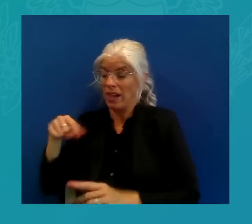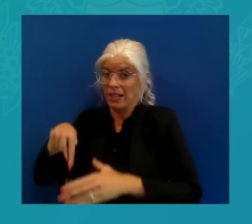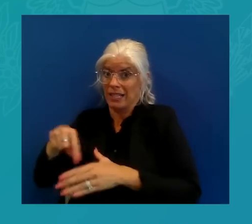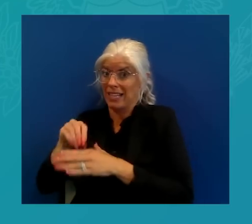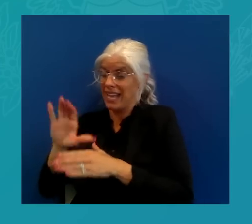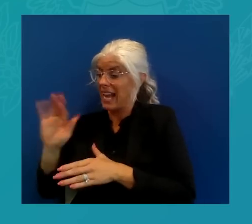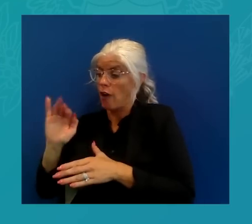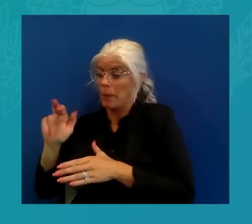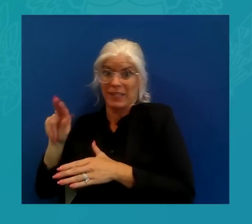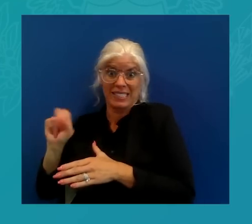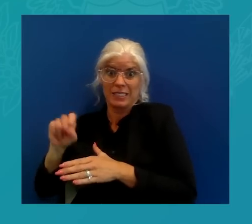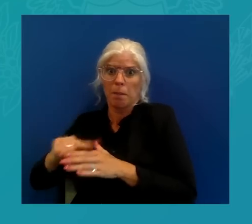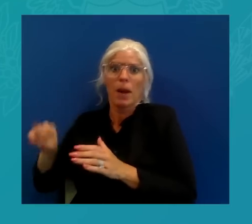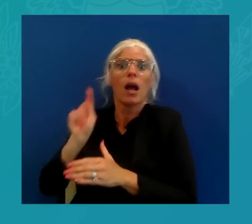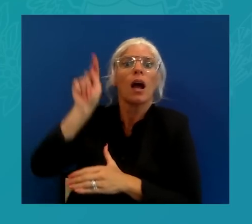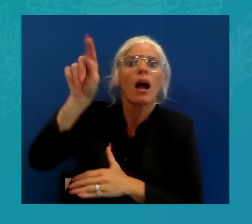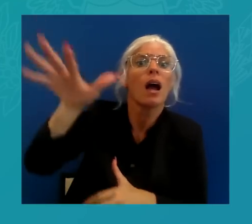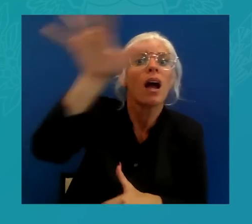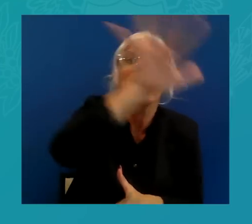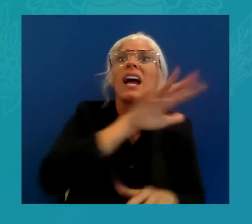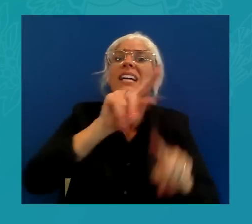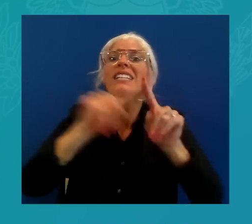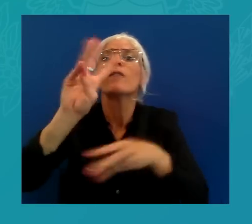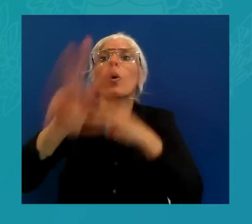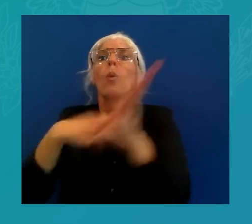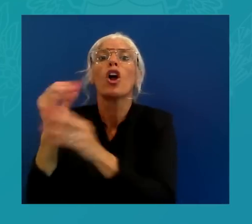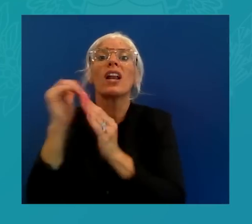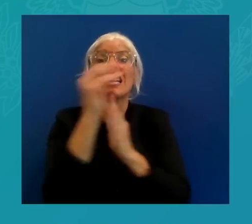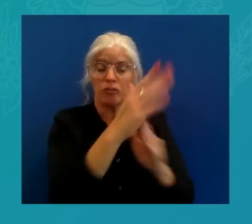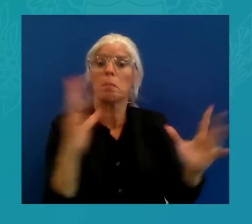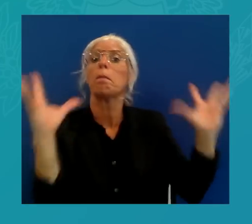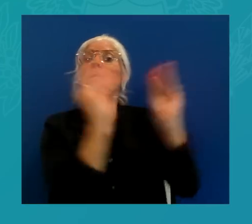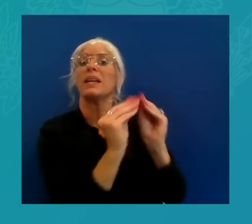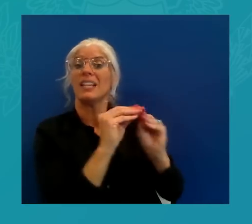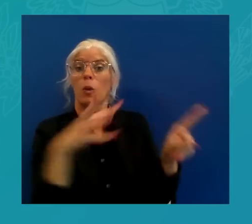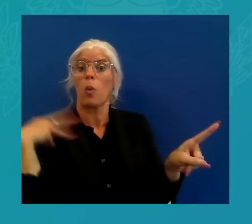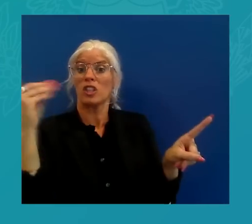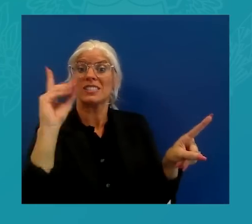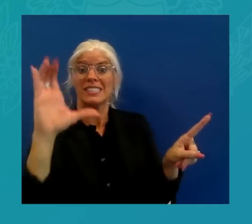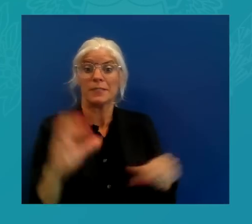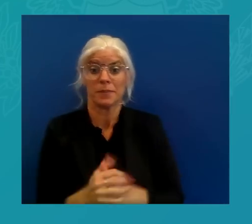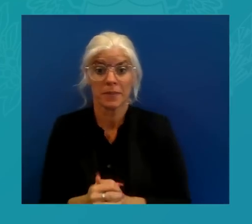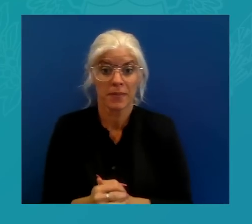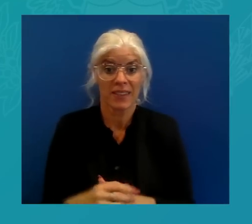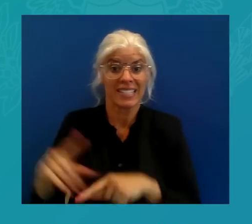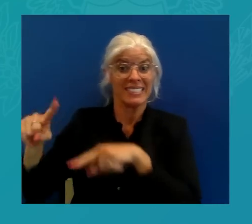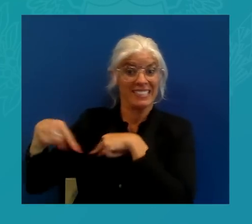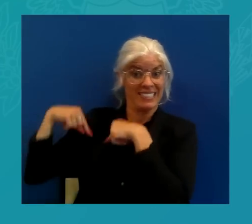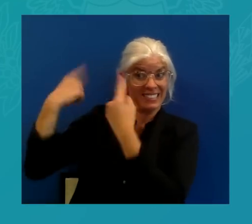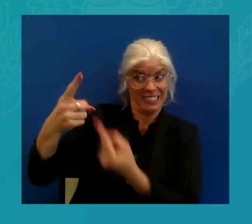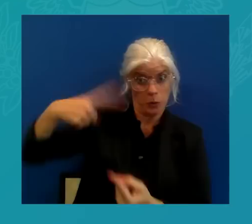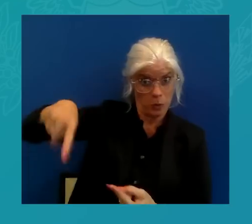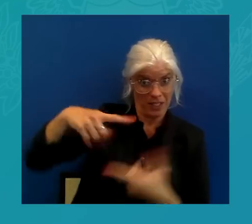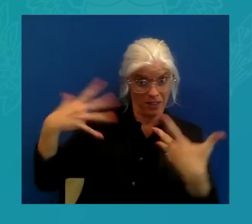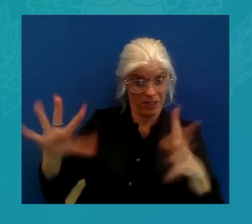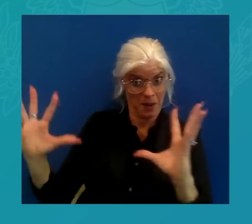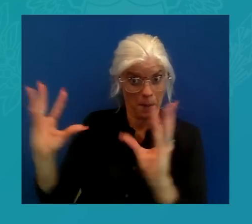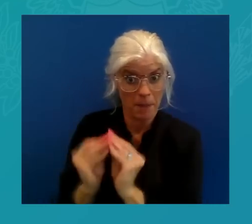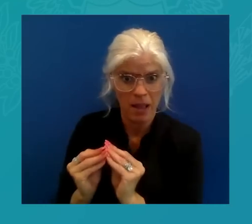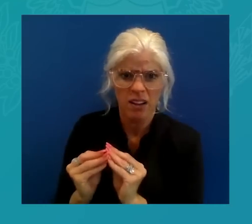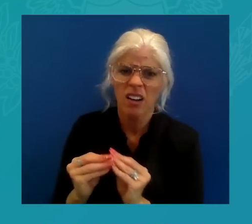these priorities in Washington, D.C. Since we last met, I do believe we have made significant